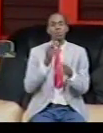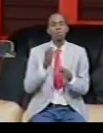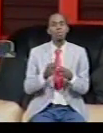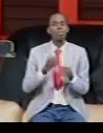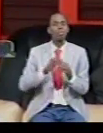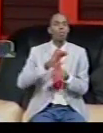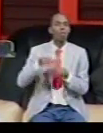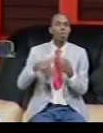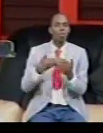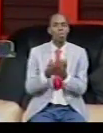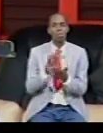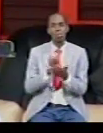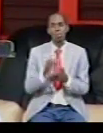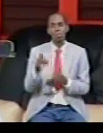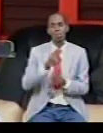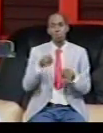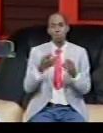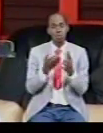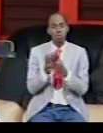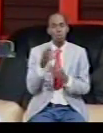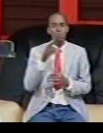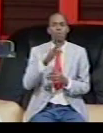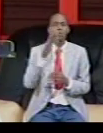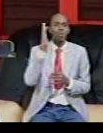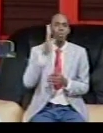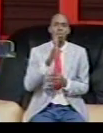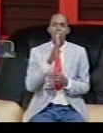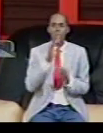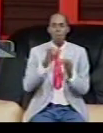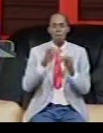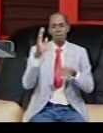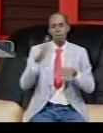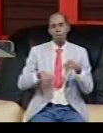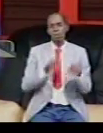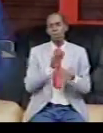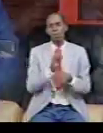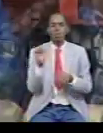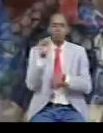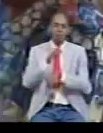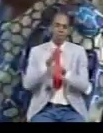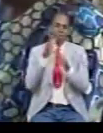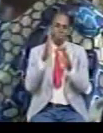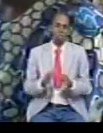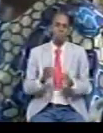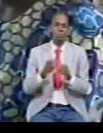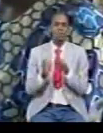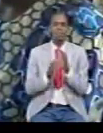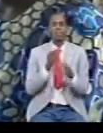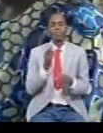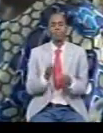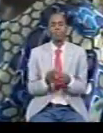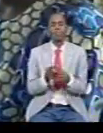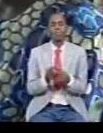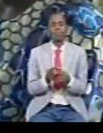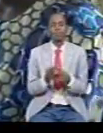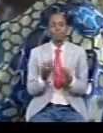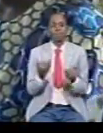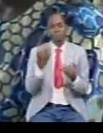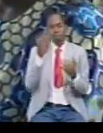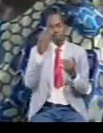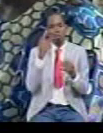that you go through, you will be more than a conqueror. That's why we're looking at the